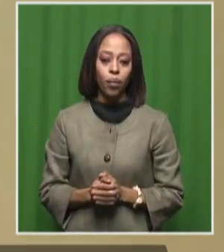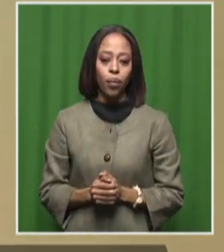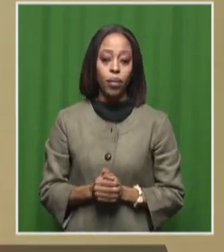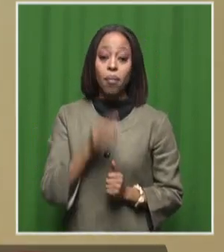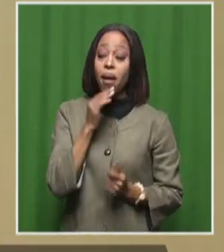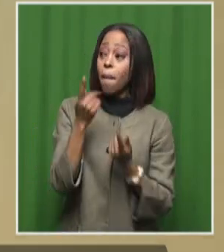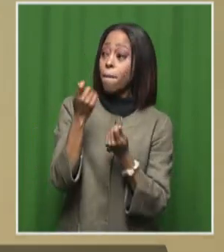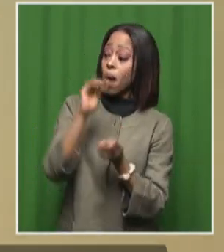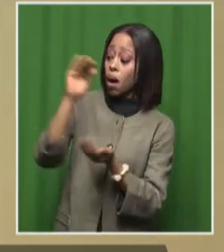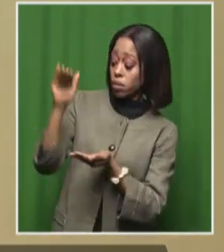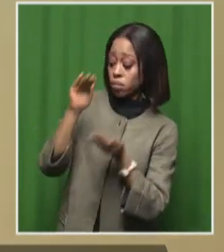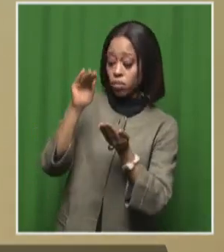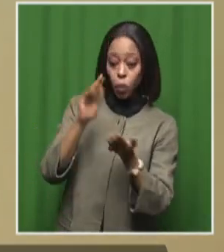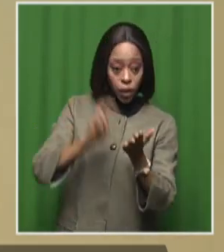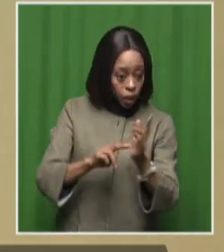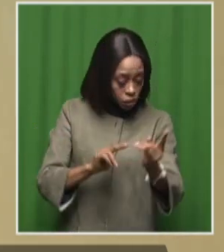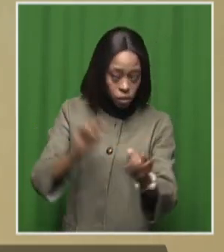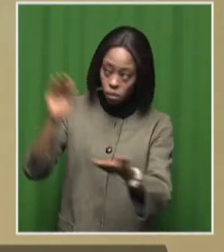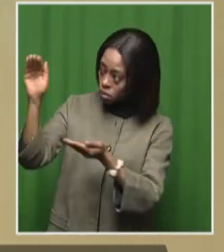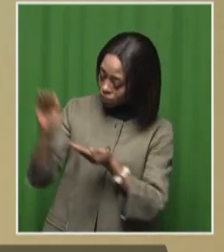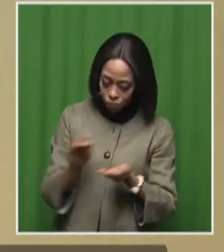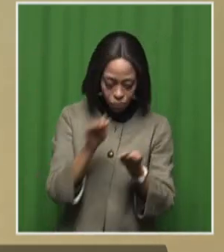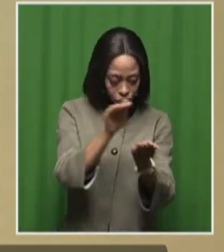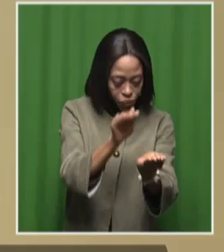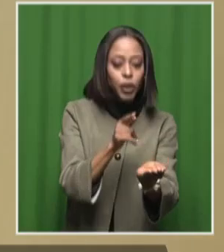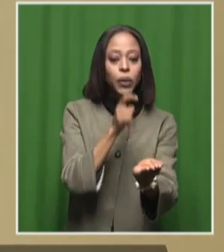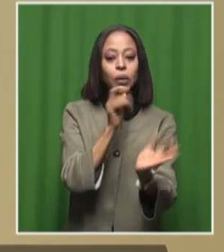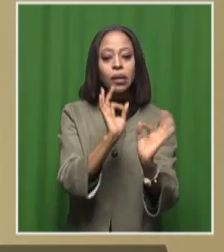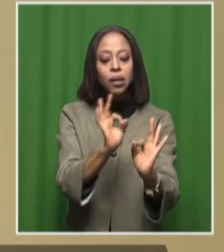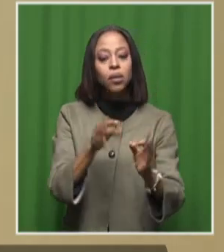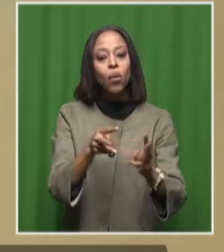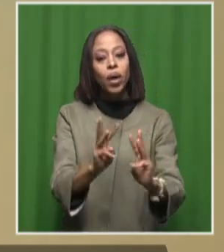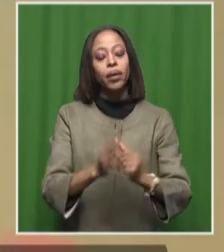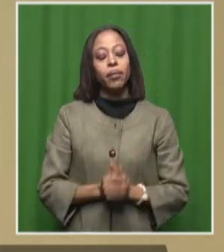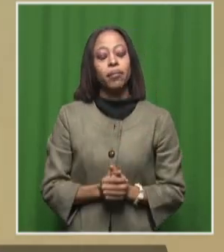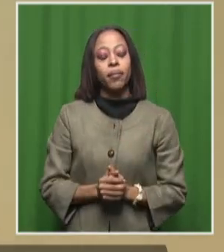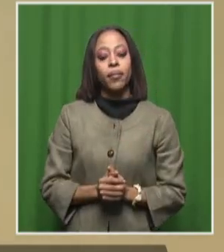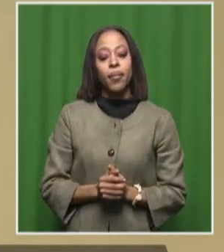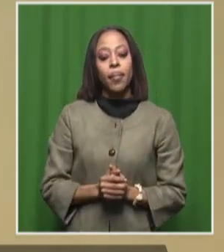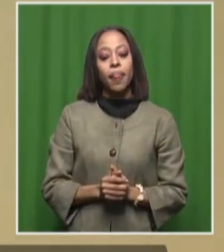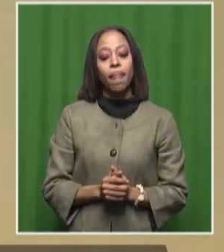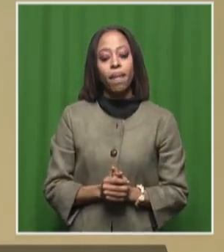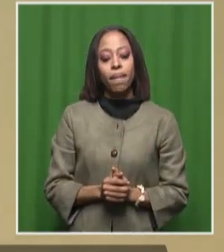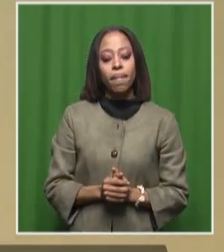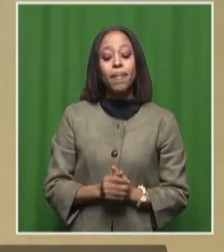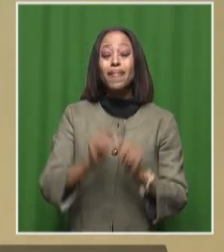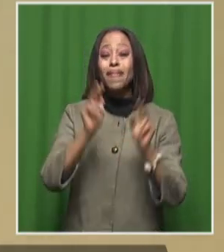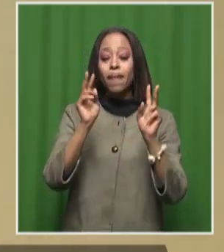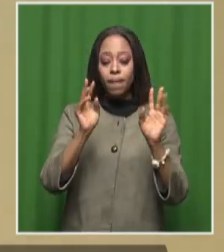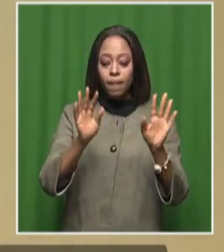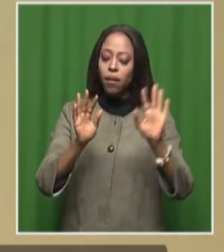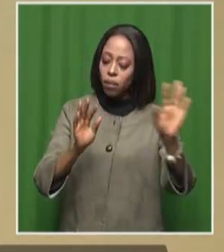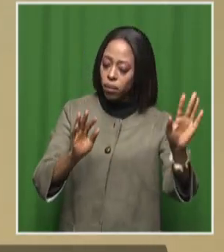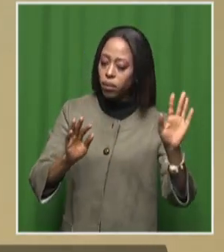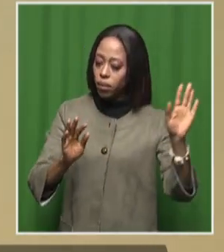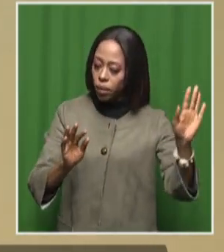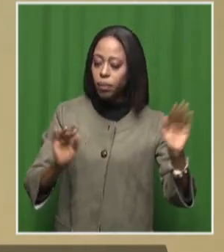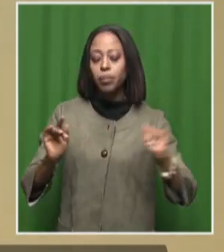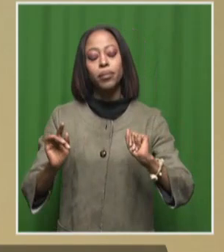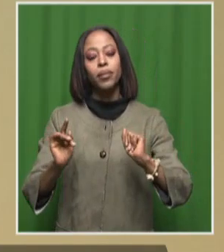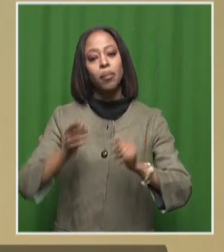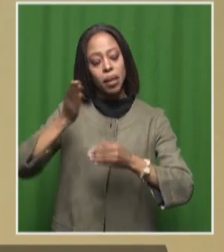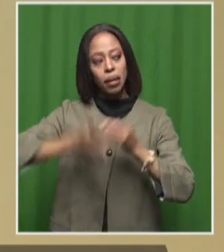money is put where it is needed and it is used correctly. And all the issues that interrupt, let me just